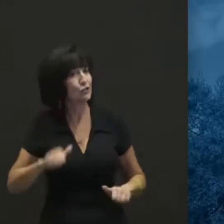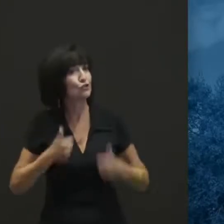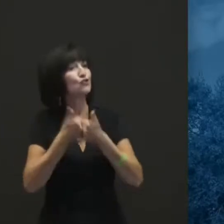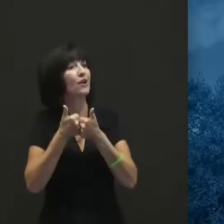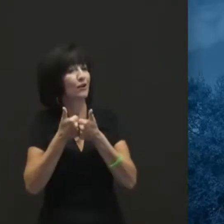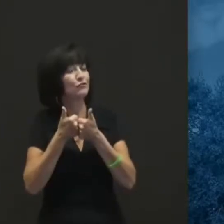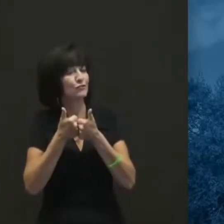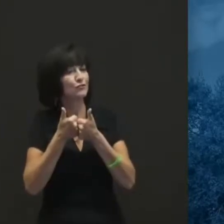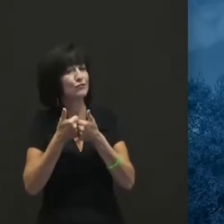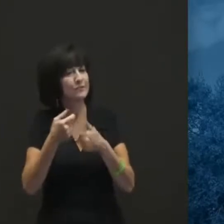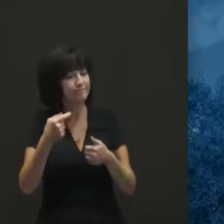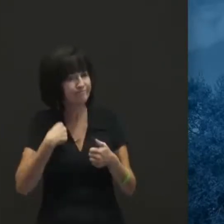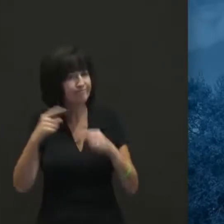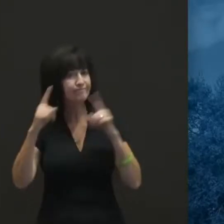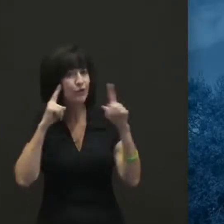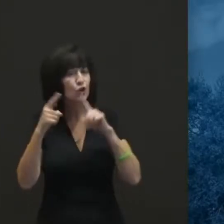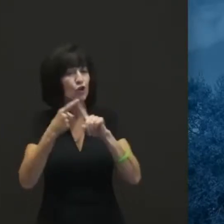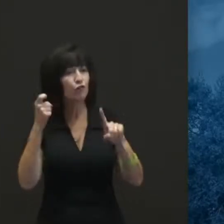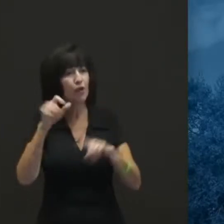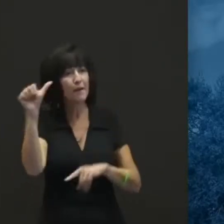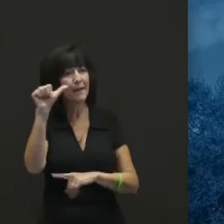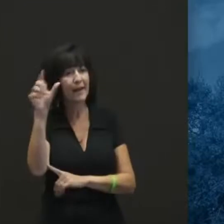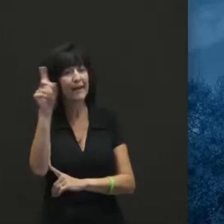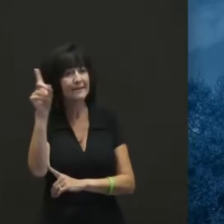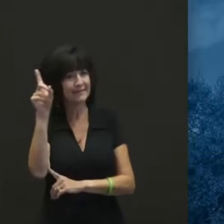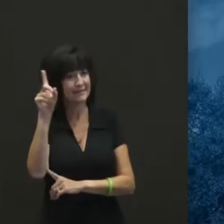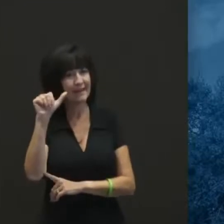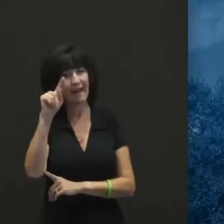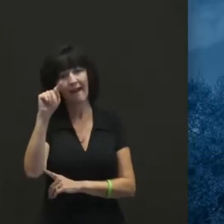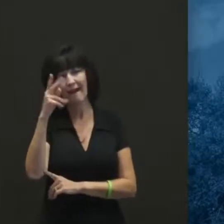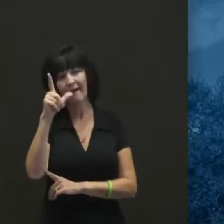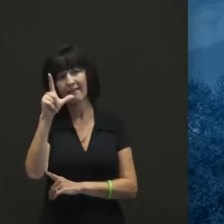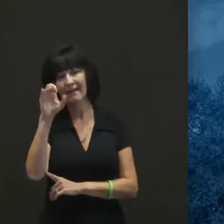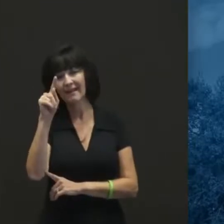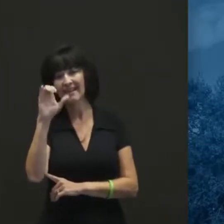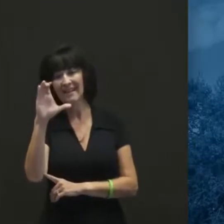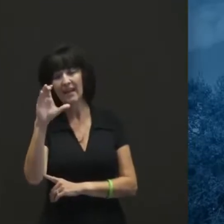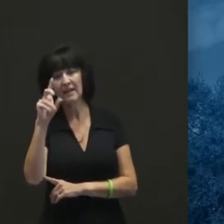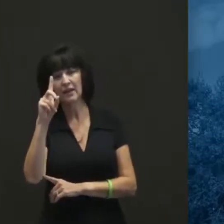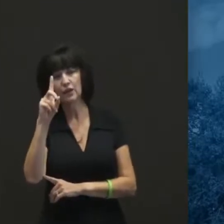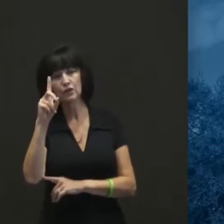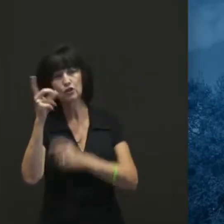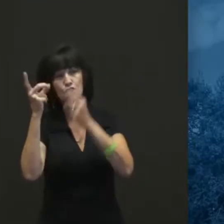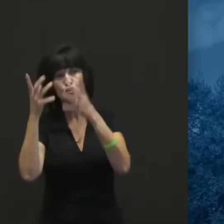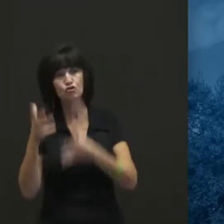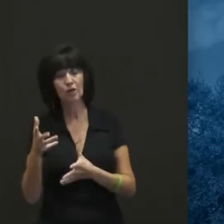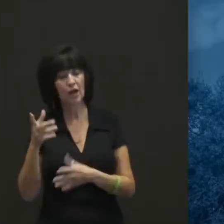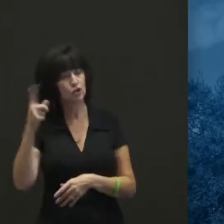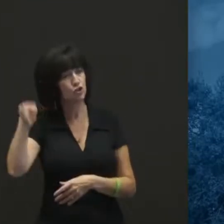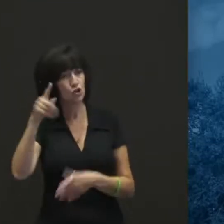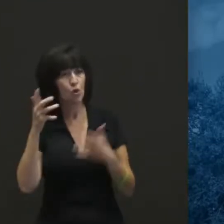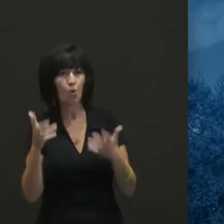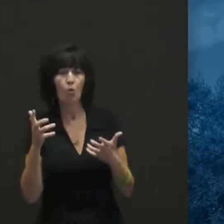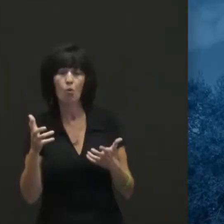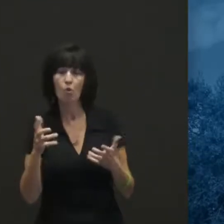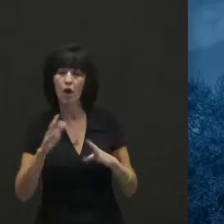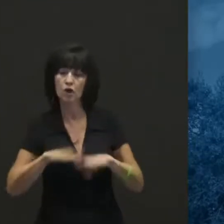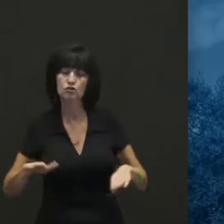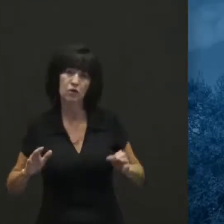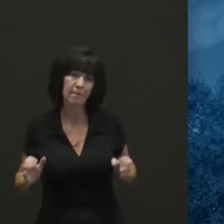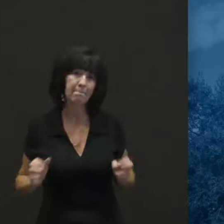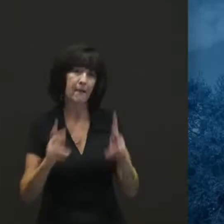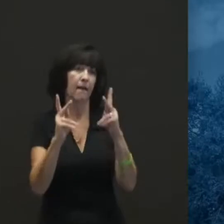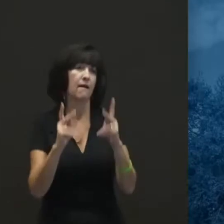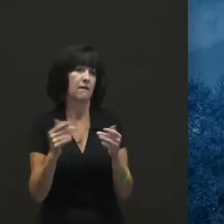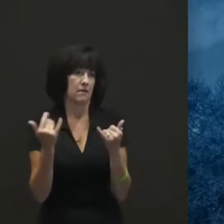athletic director that, right now they want to get the kids back playing. And I think once they feel comfortable